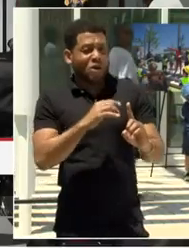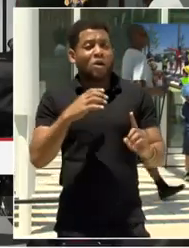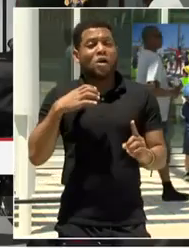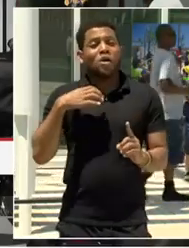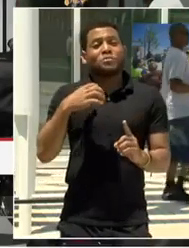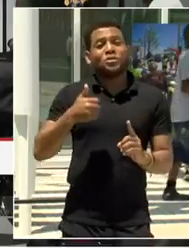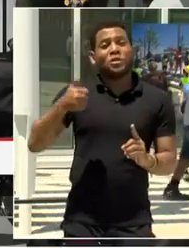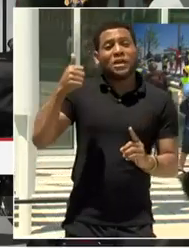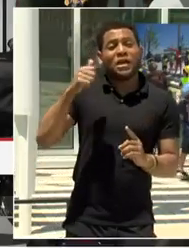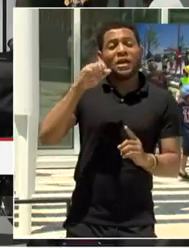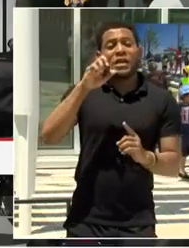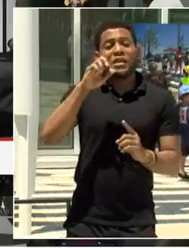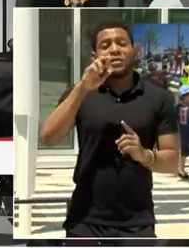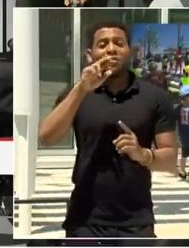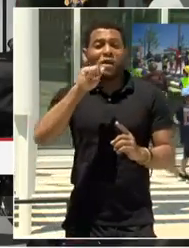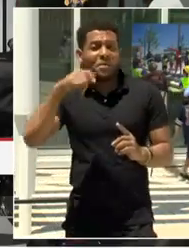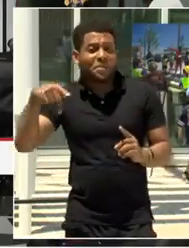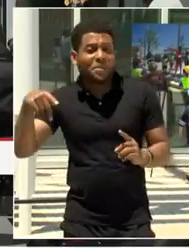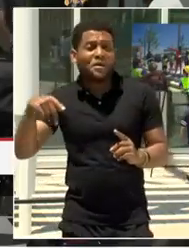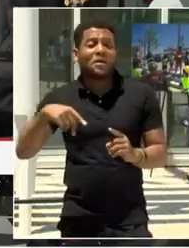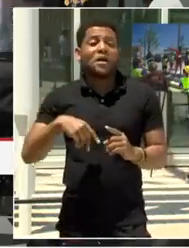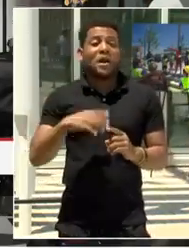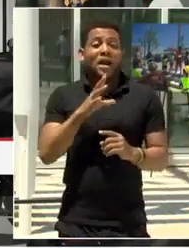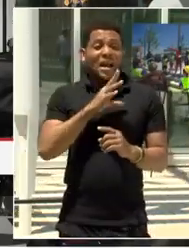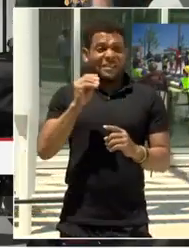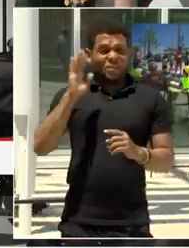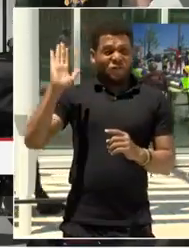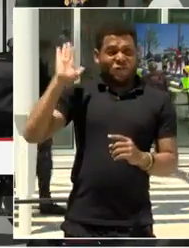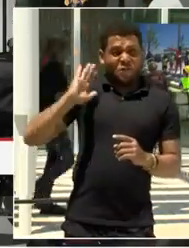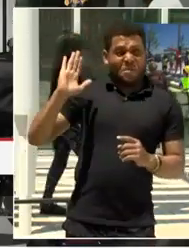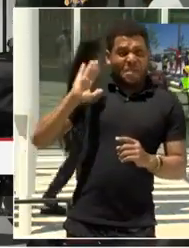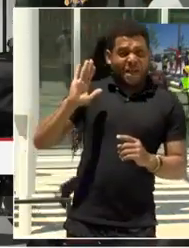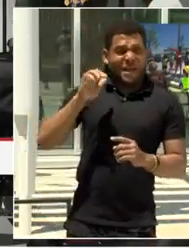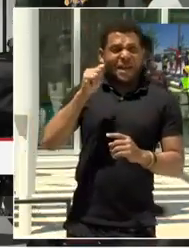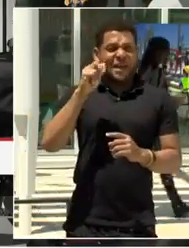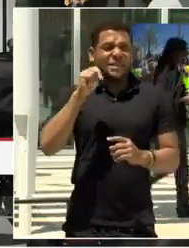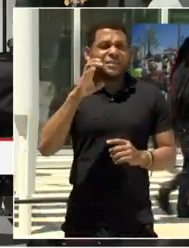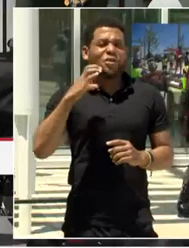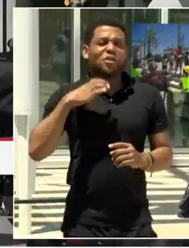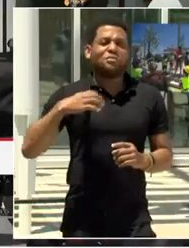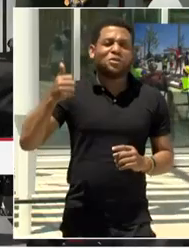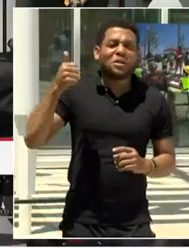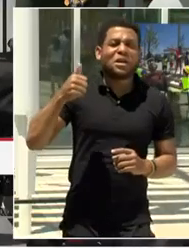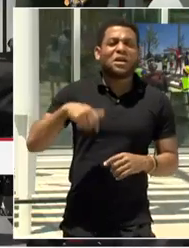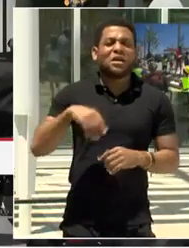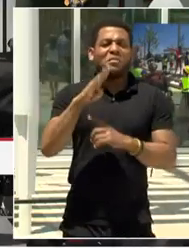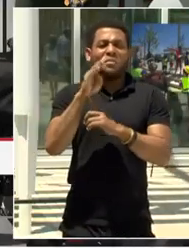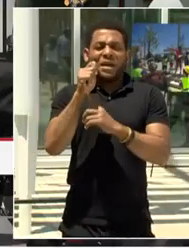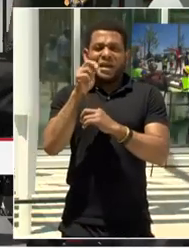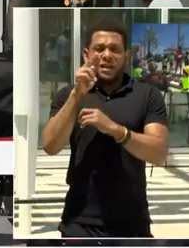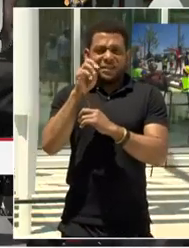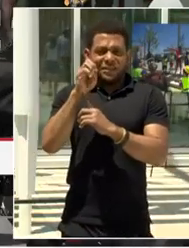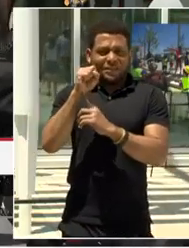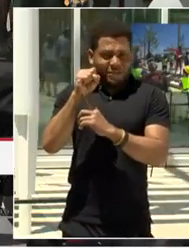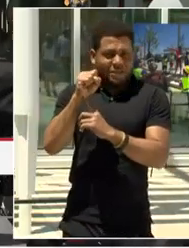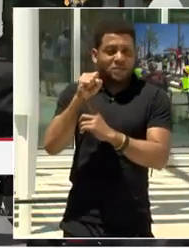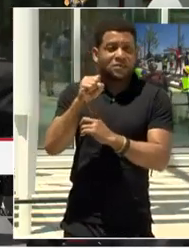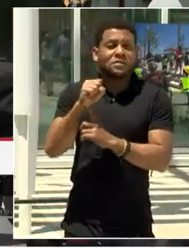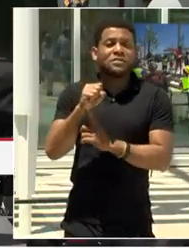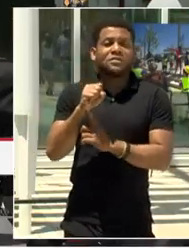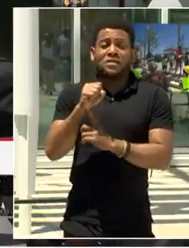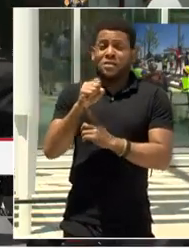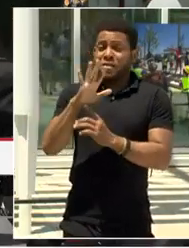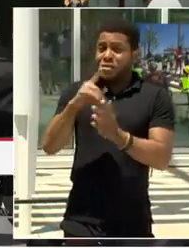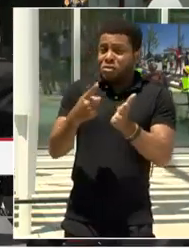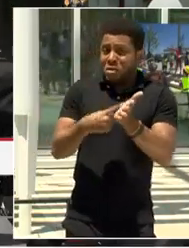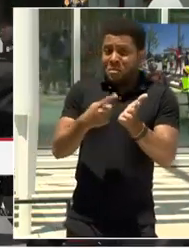ANC Commissioner Diane Barnes, who have been champions for this project. And I'll just say, sometimes it takes a team and somebody taking the baton